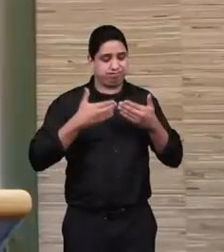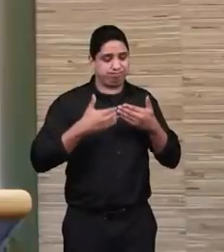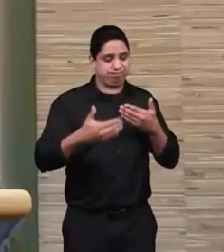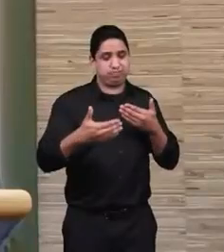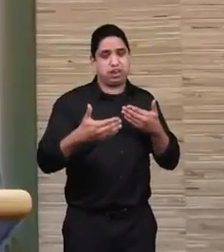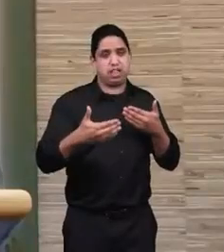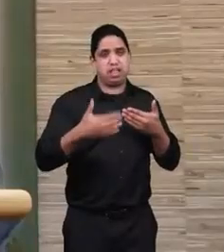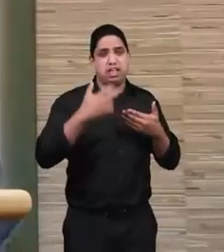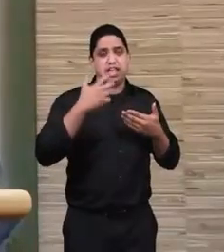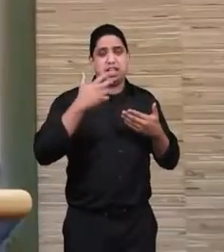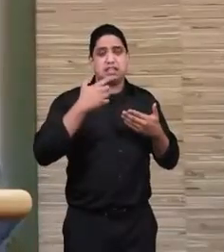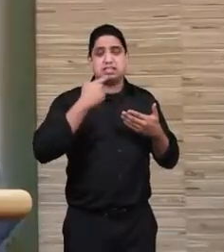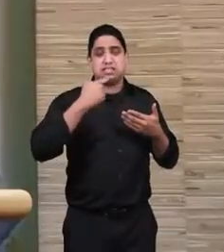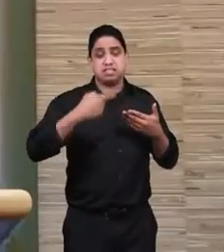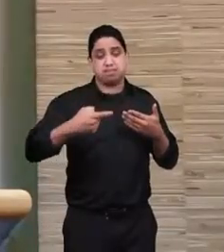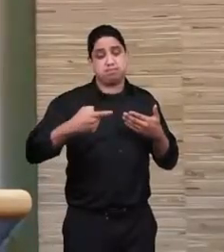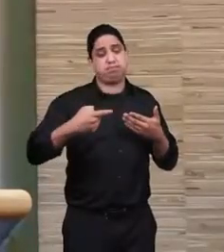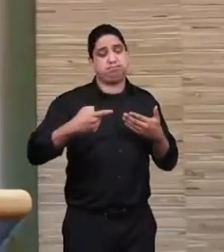we had